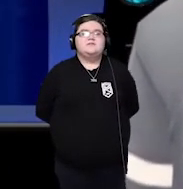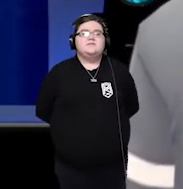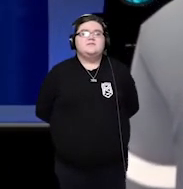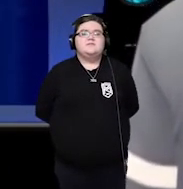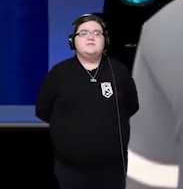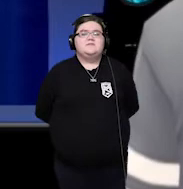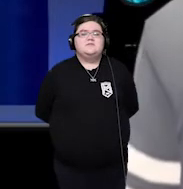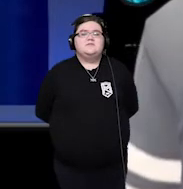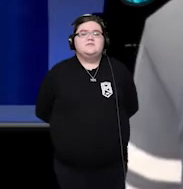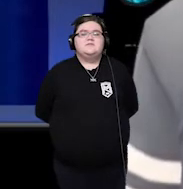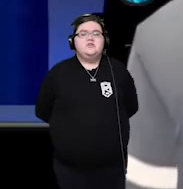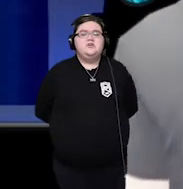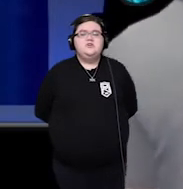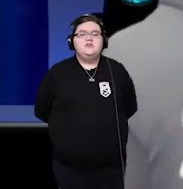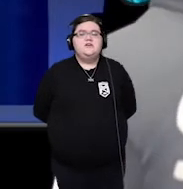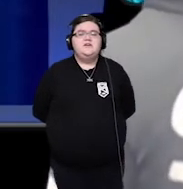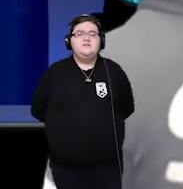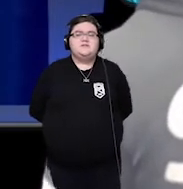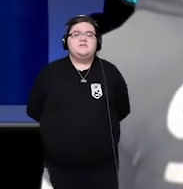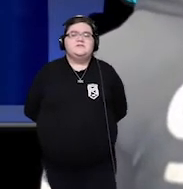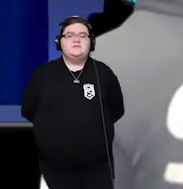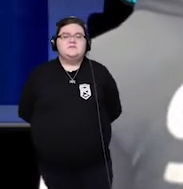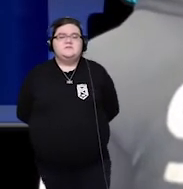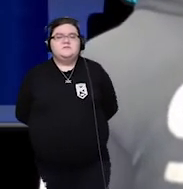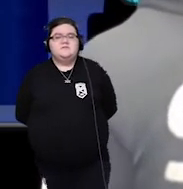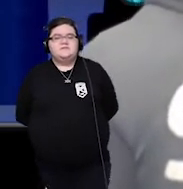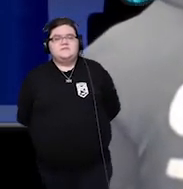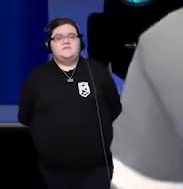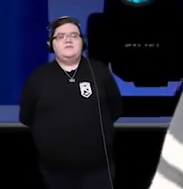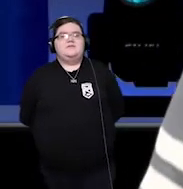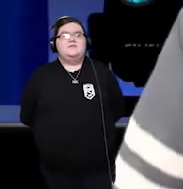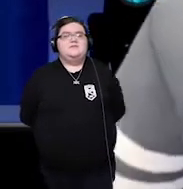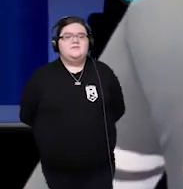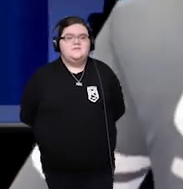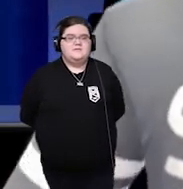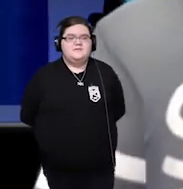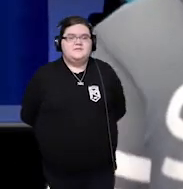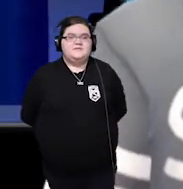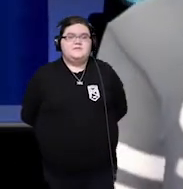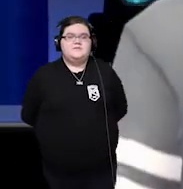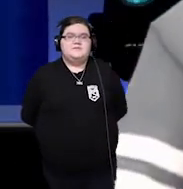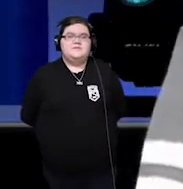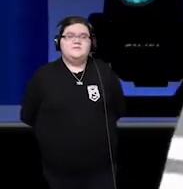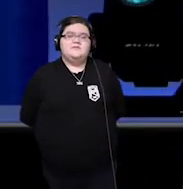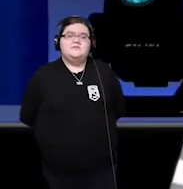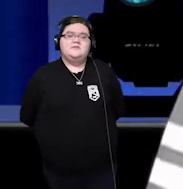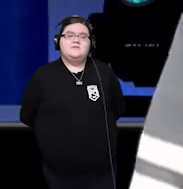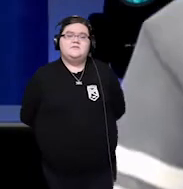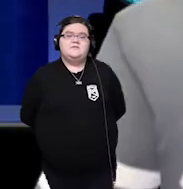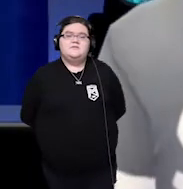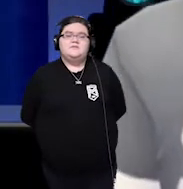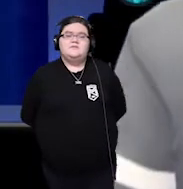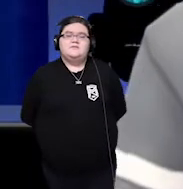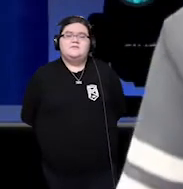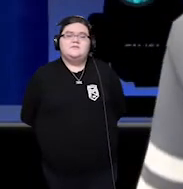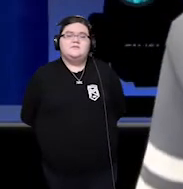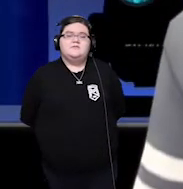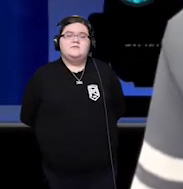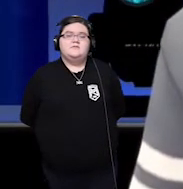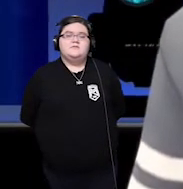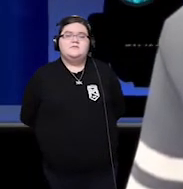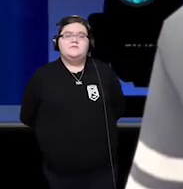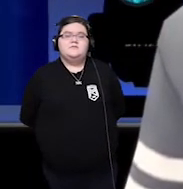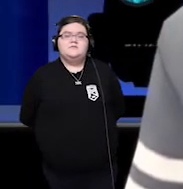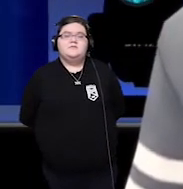Cookies. Cereal. Yeah. Cereal. Cookies. Cereal. Last one. Cookies. Cookies. You'd hate to have behind you